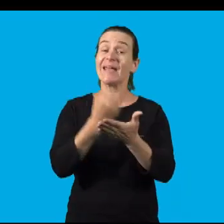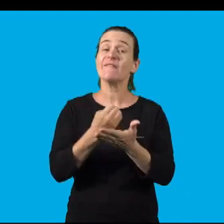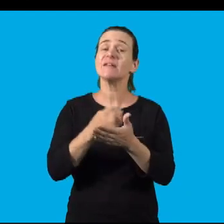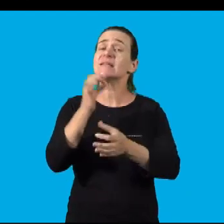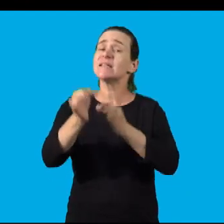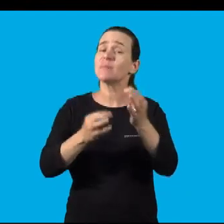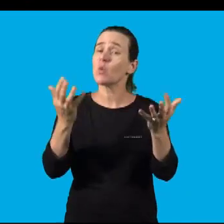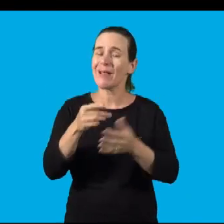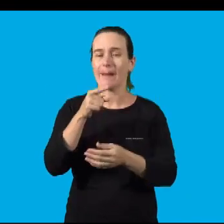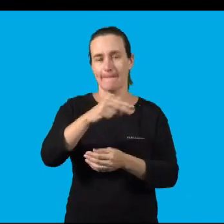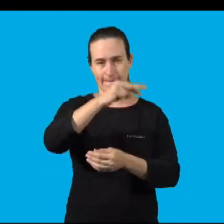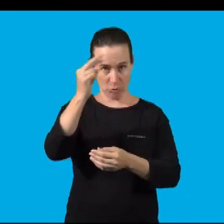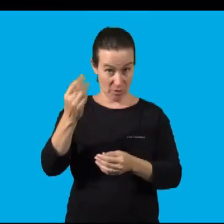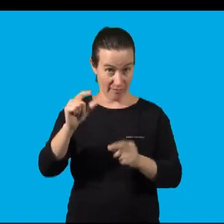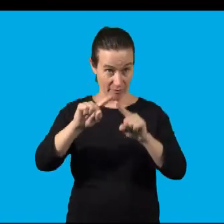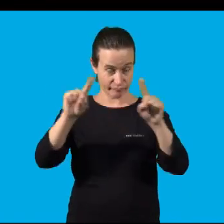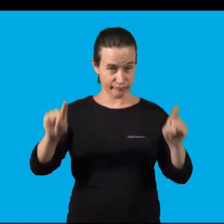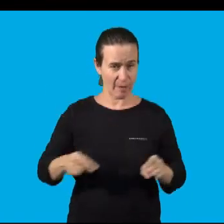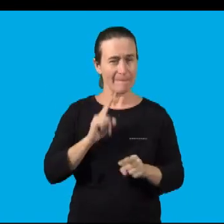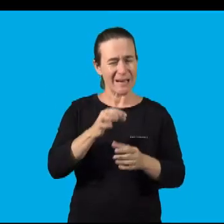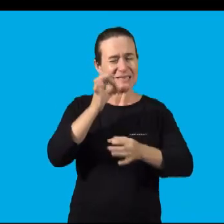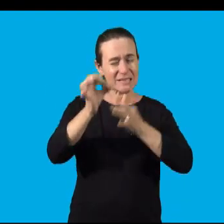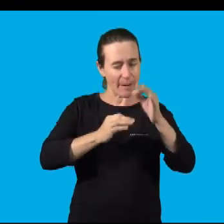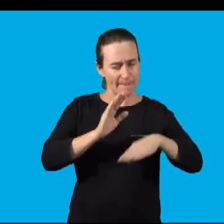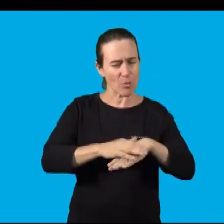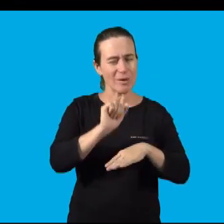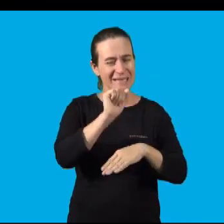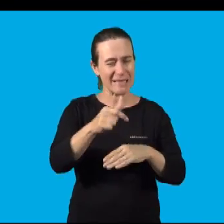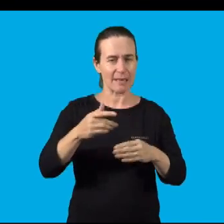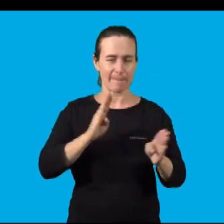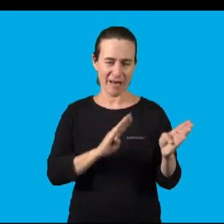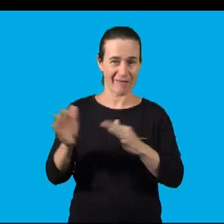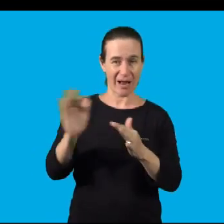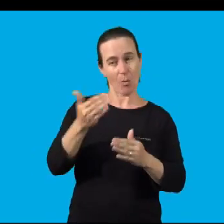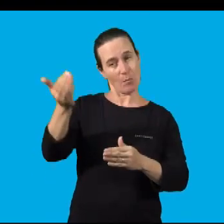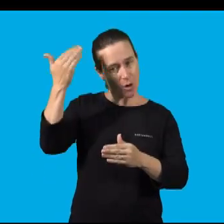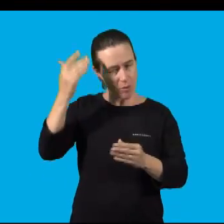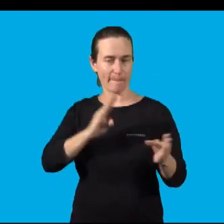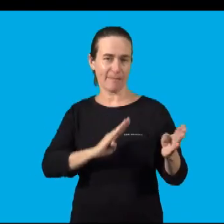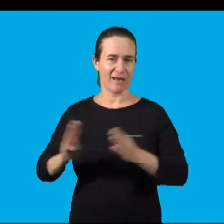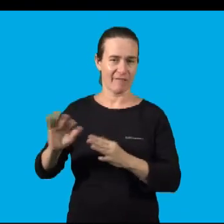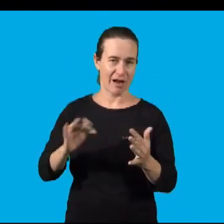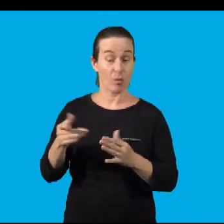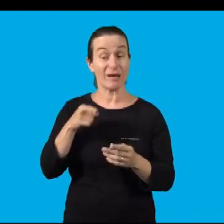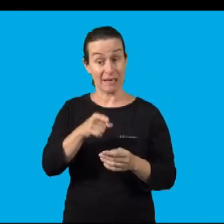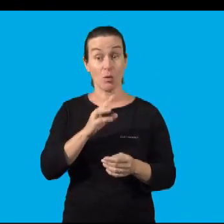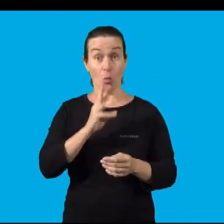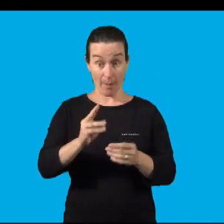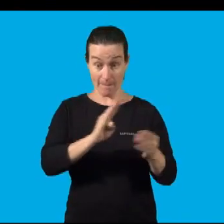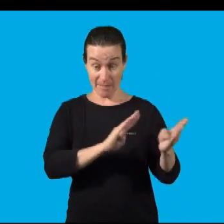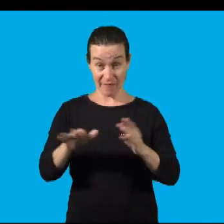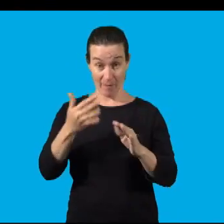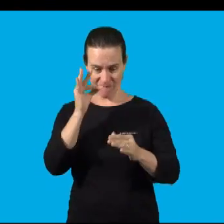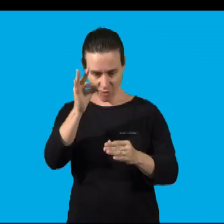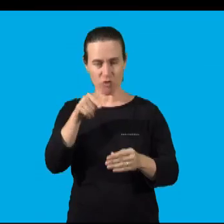the evidence and the explanation elaborate on his past behavior and his future behavior. So for